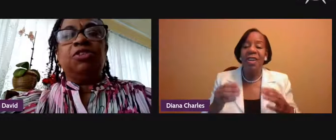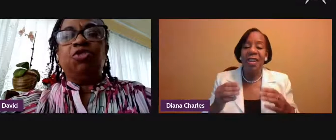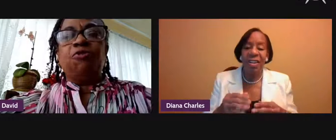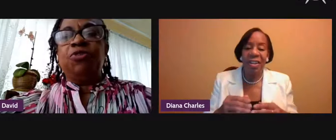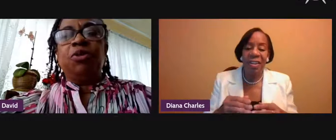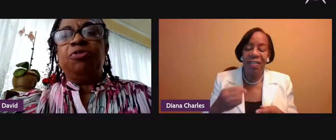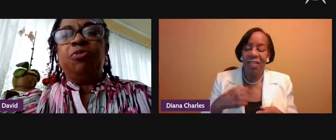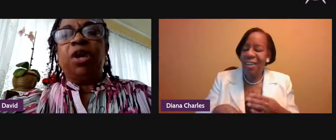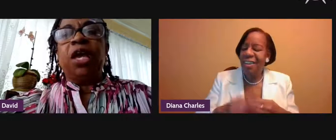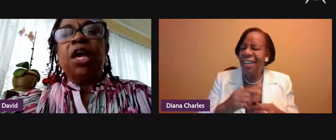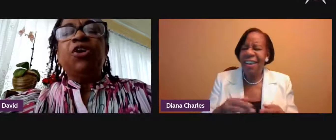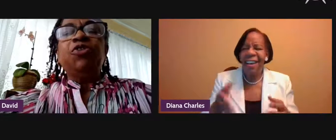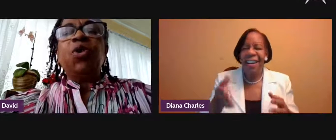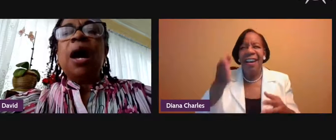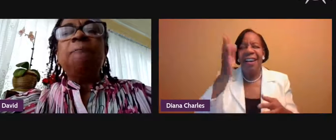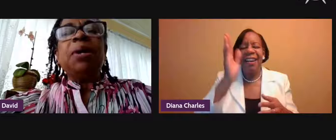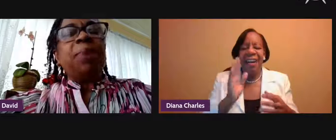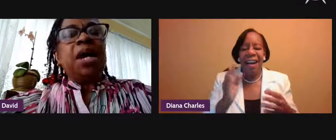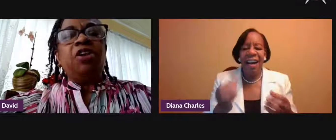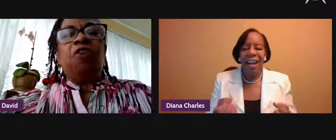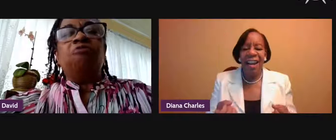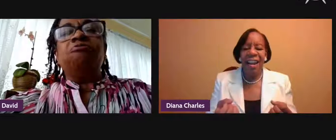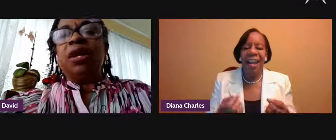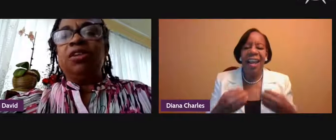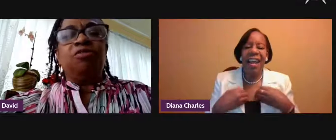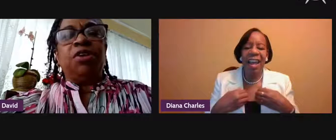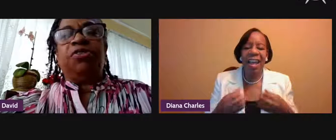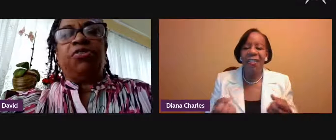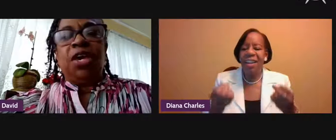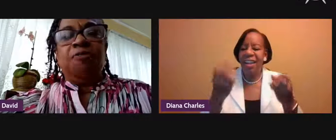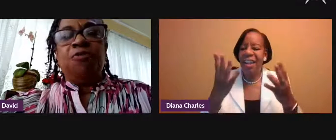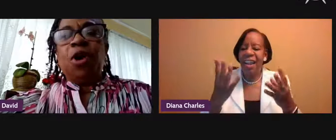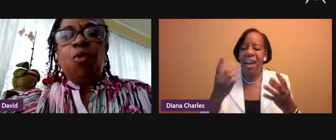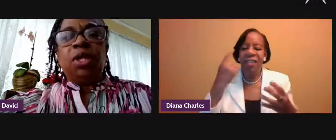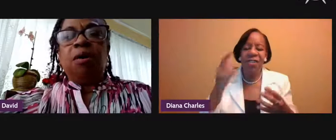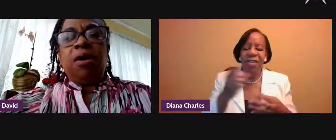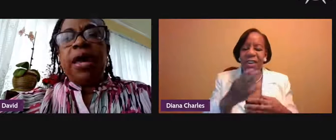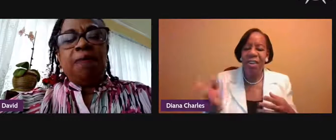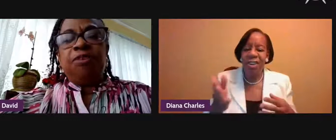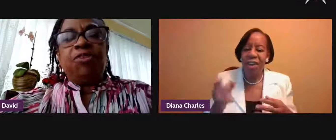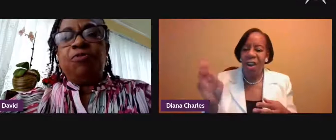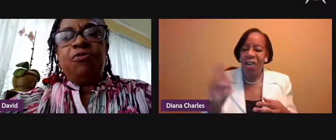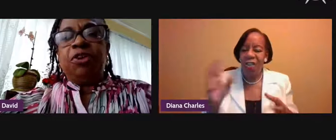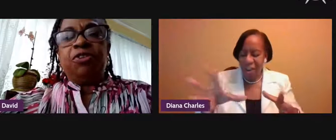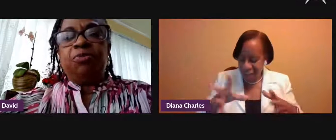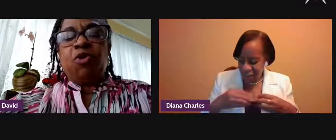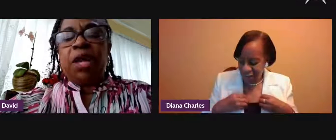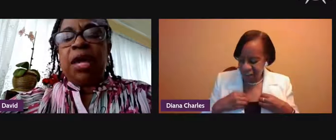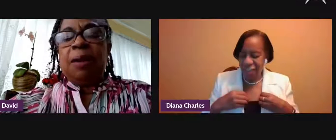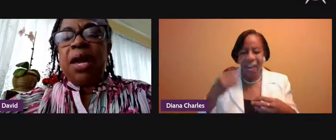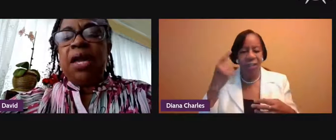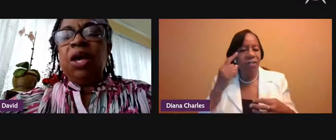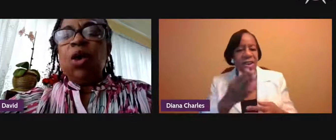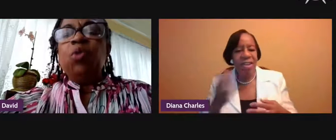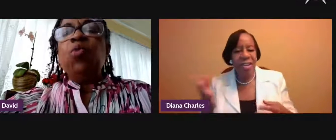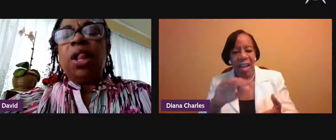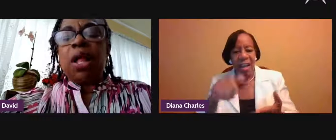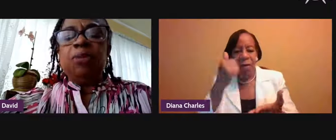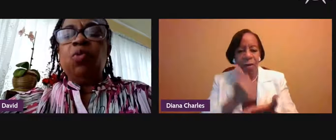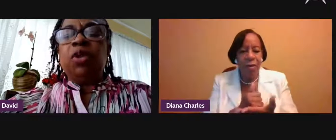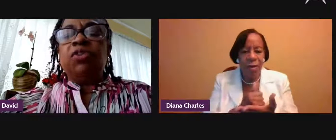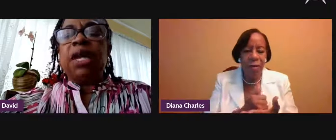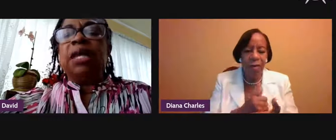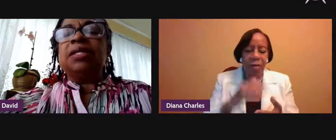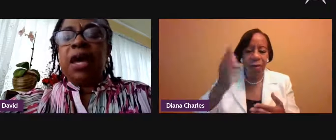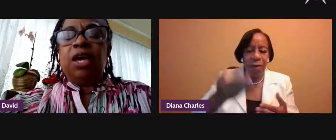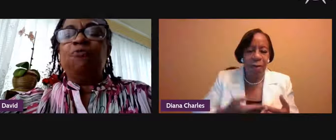lot in store for you this morning. So come prepared and ready to receive what God have in store for us this morning. Amen. We